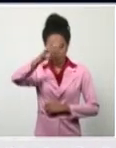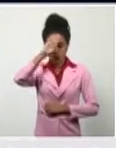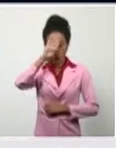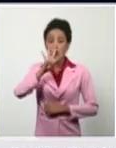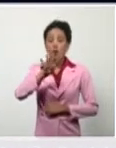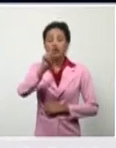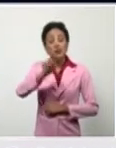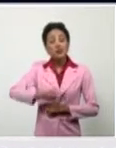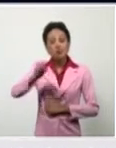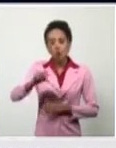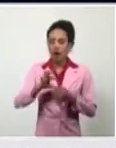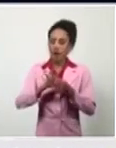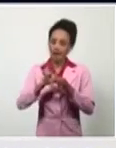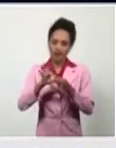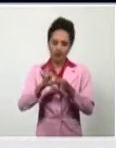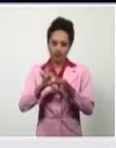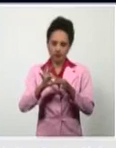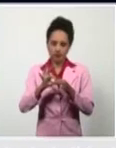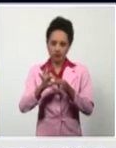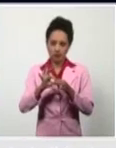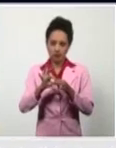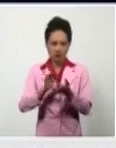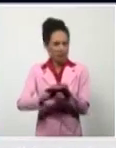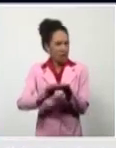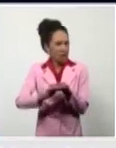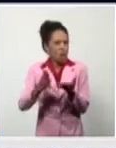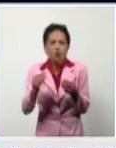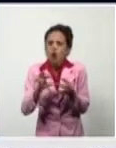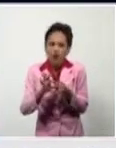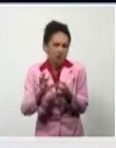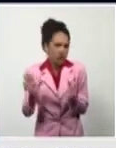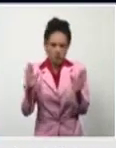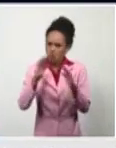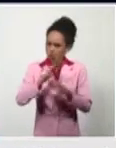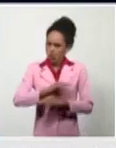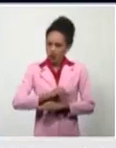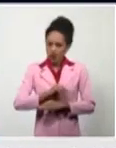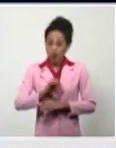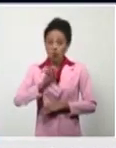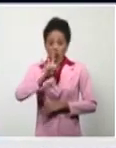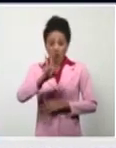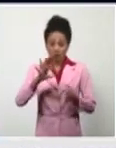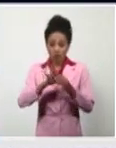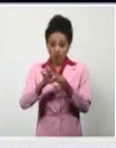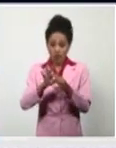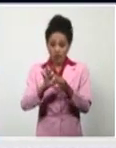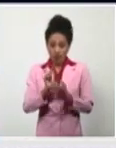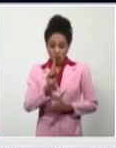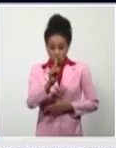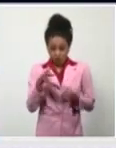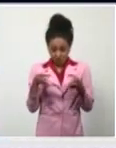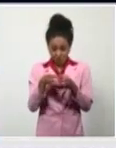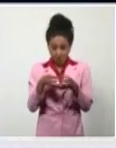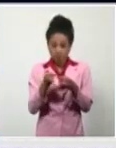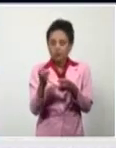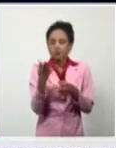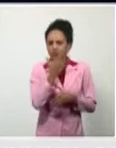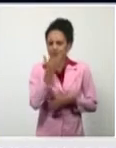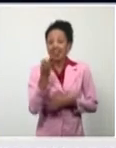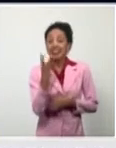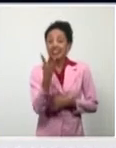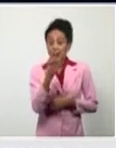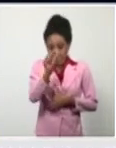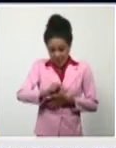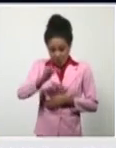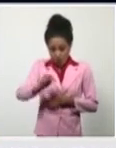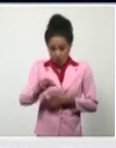4 patients remain in serious condition in our country. Out of these 4, there are 3 admitted in the Salvador